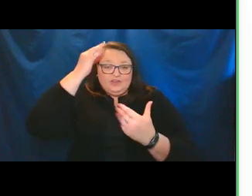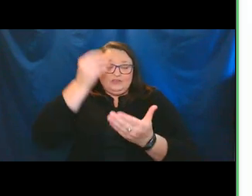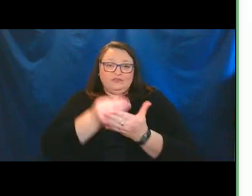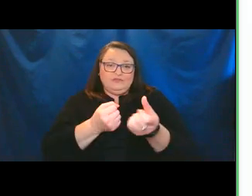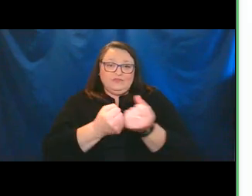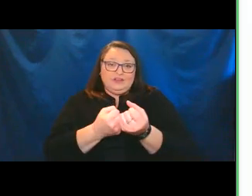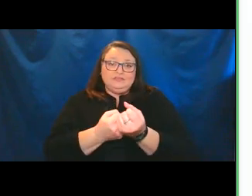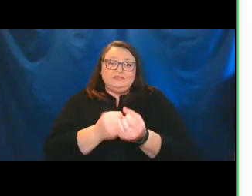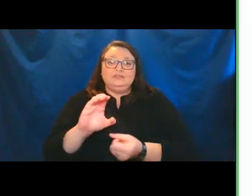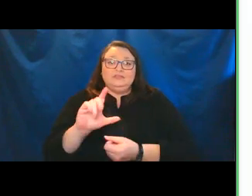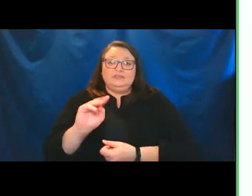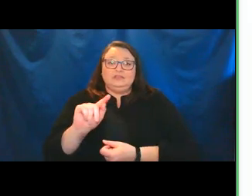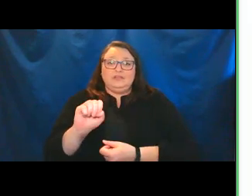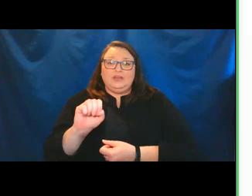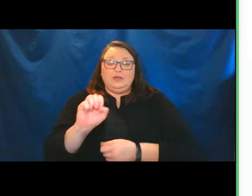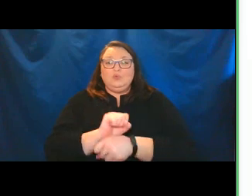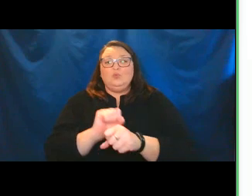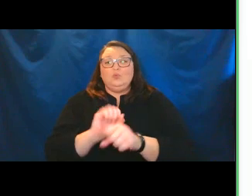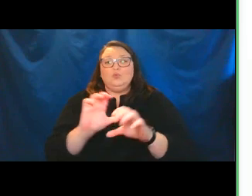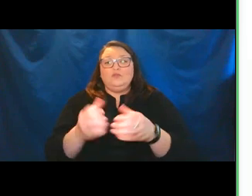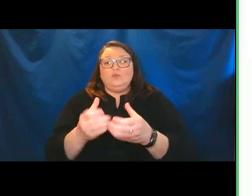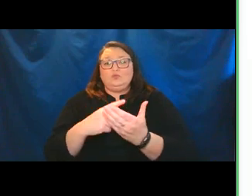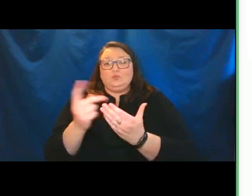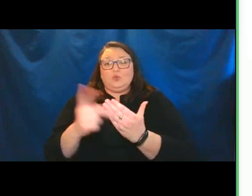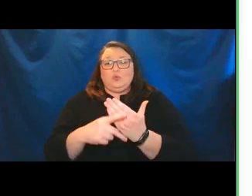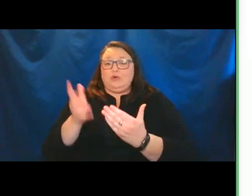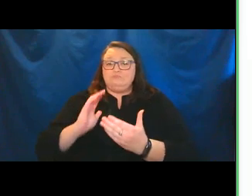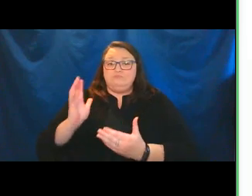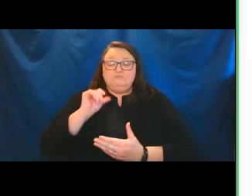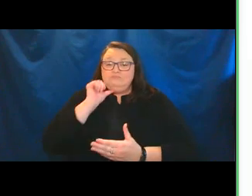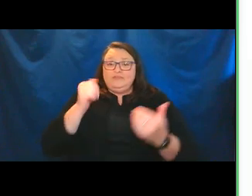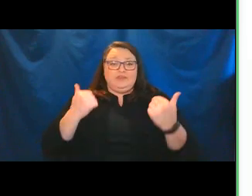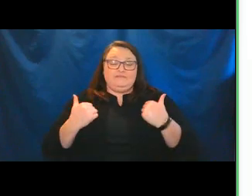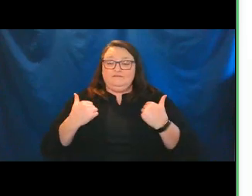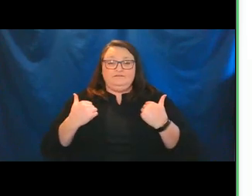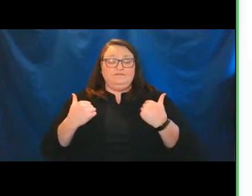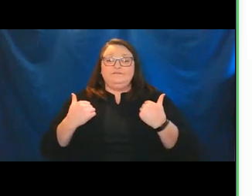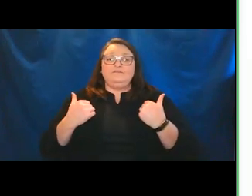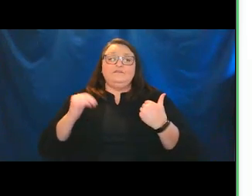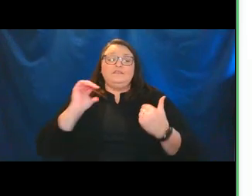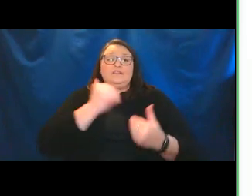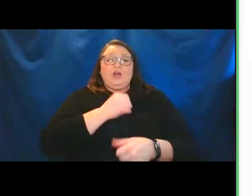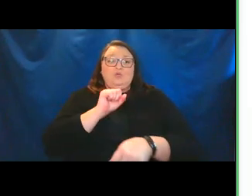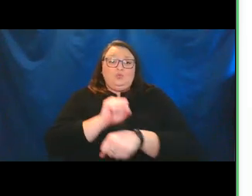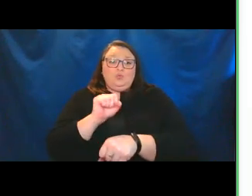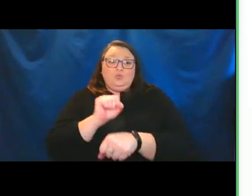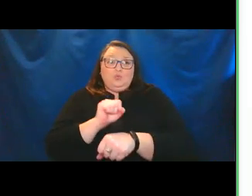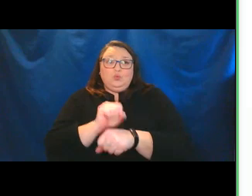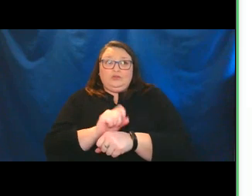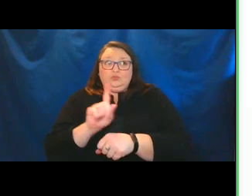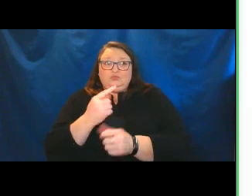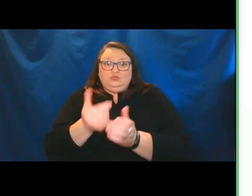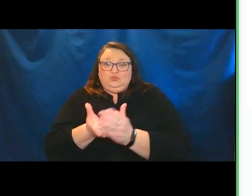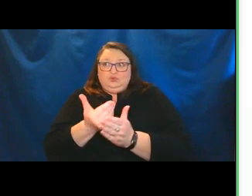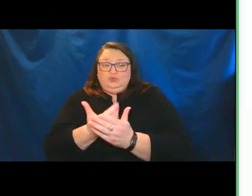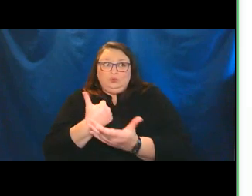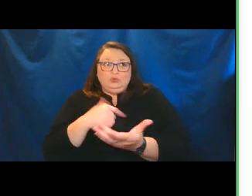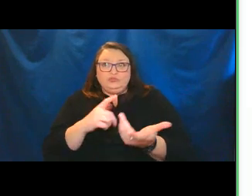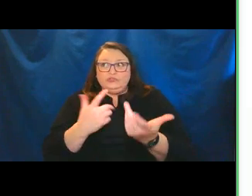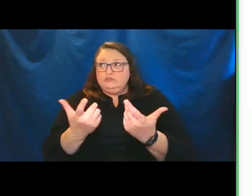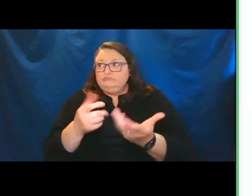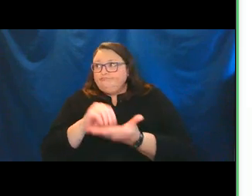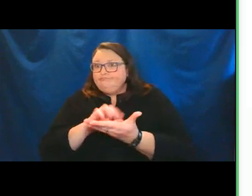climate workforce program at that time. A lot of the work was nascent, and we were documenting, well, what is